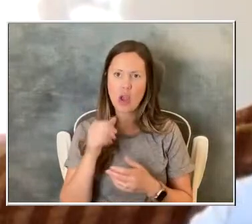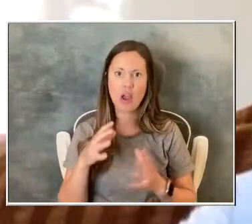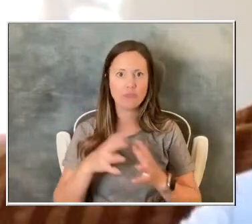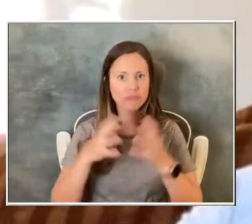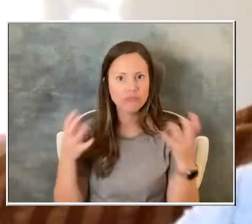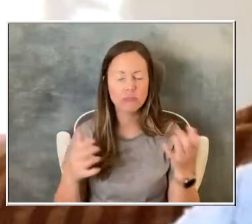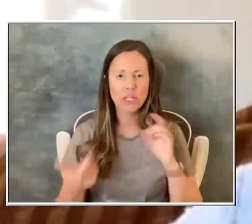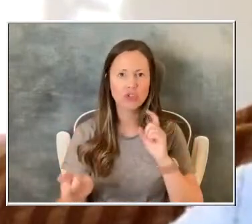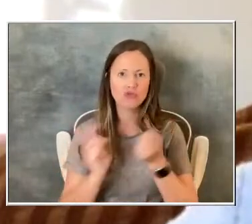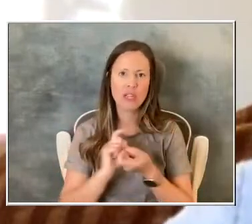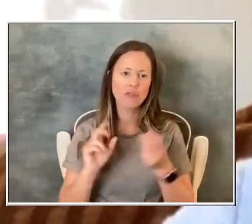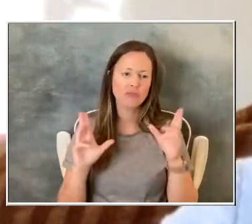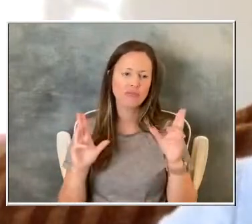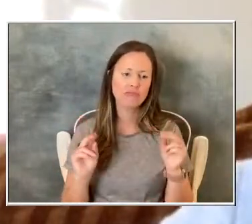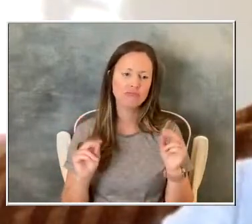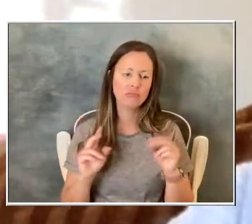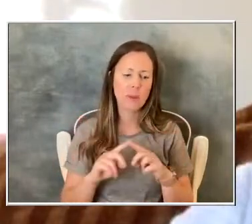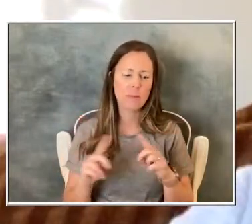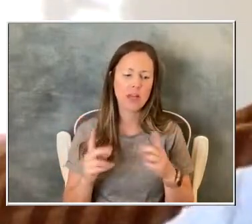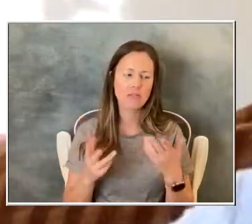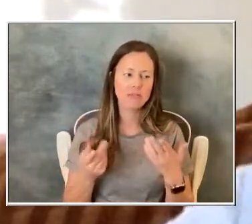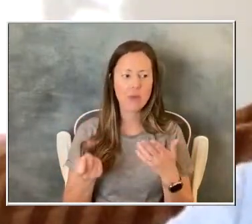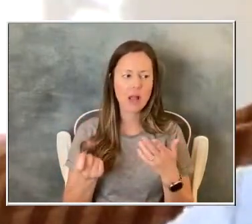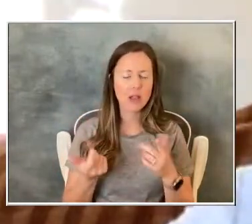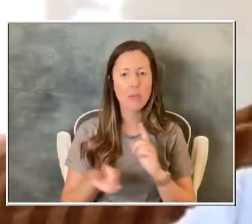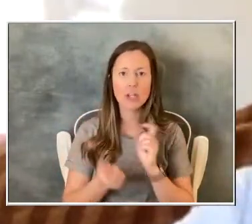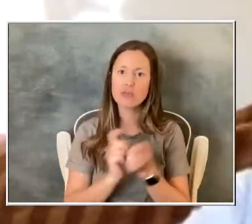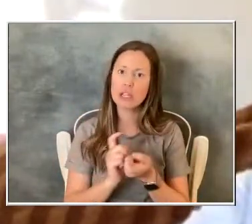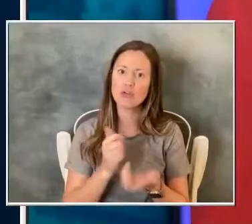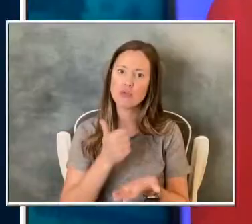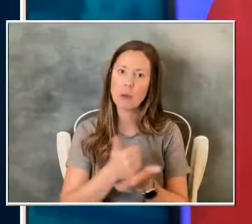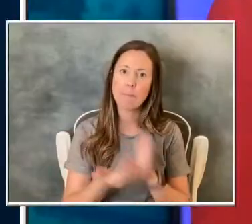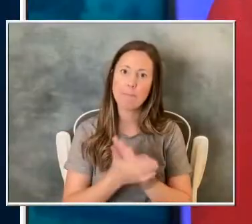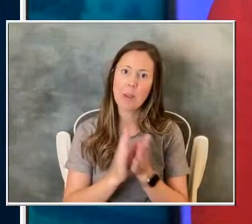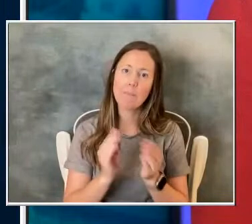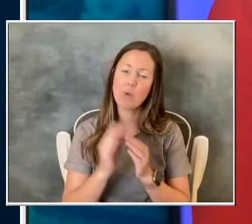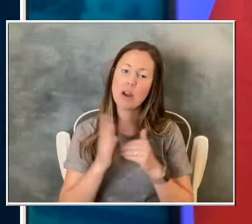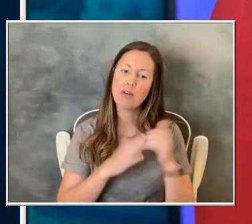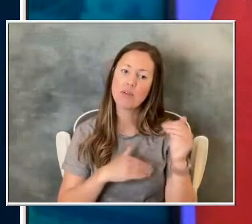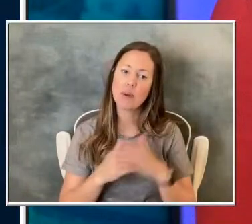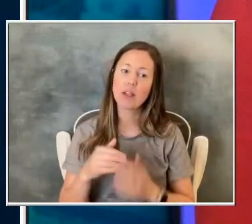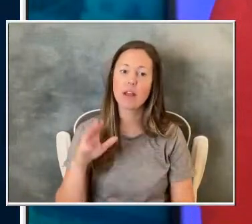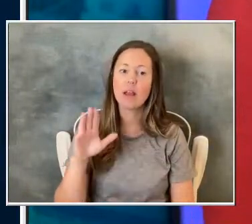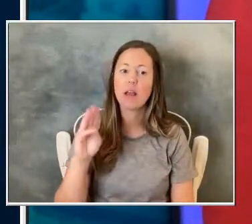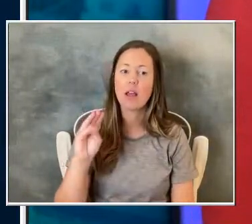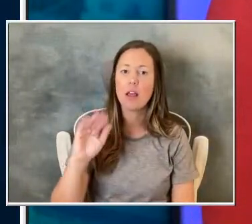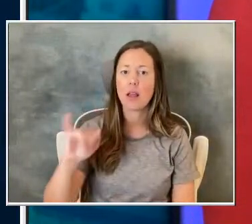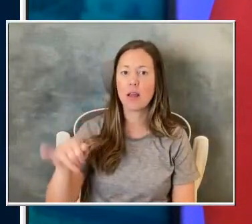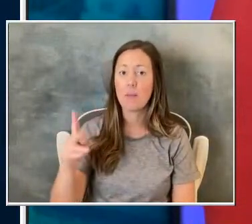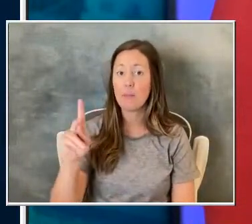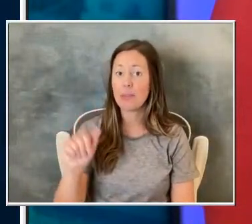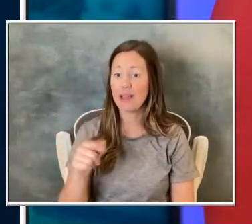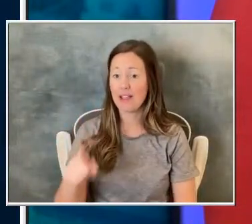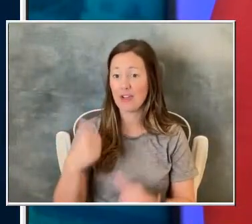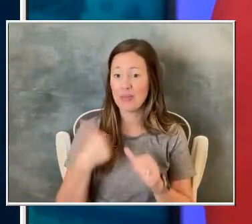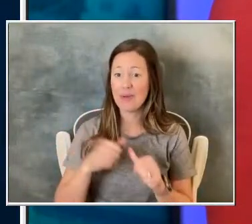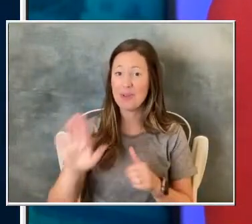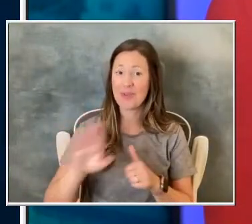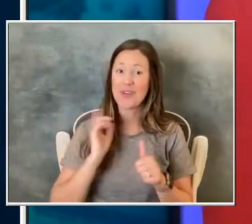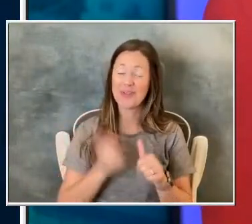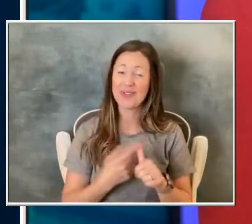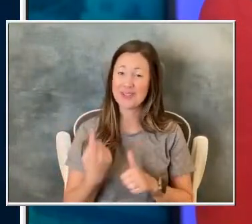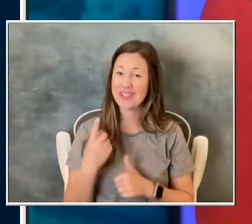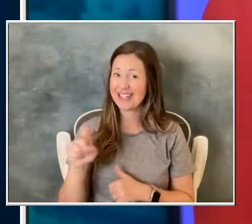just slight changes to make it more comfortable. Micah, do you remember what it was like when you went in for your first mammogram? Maybe